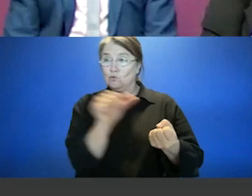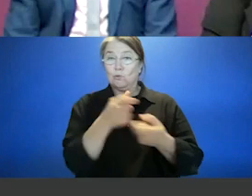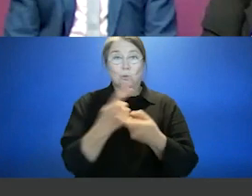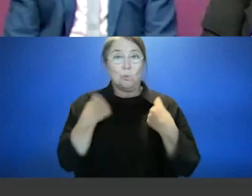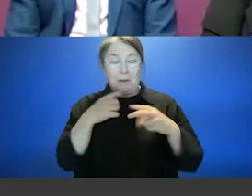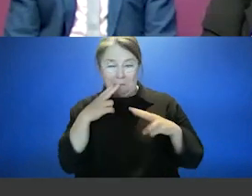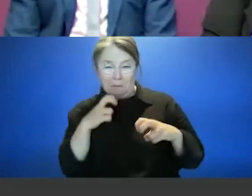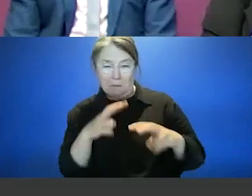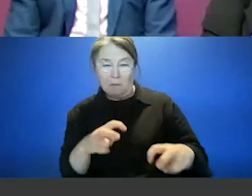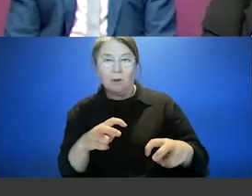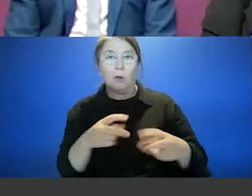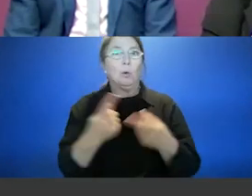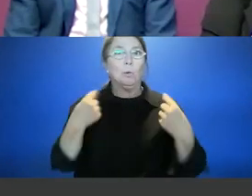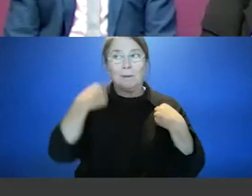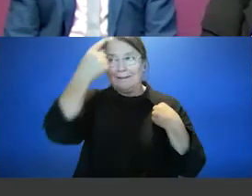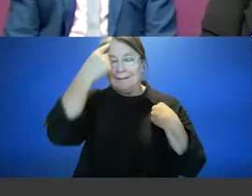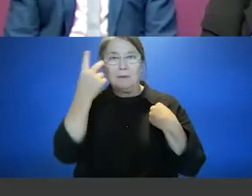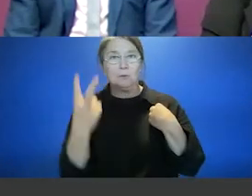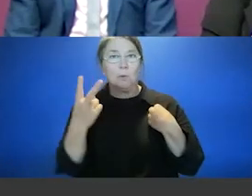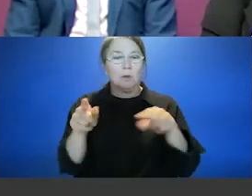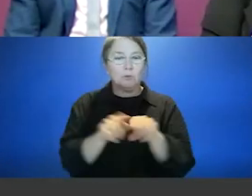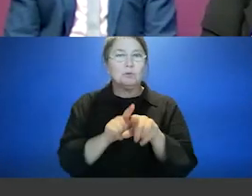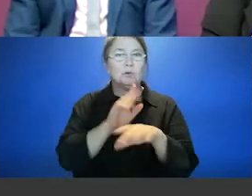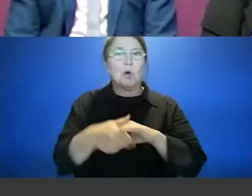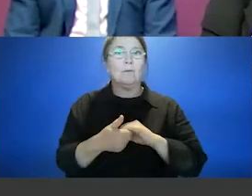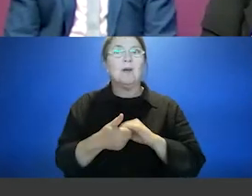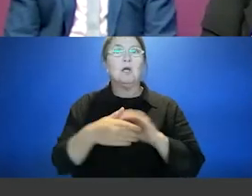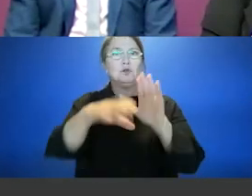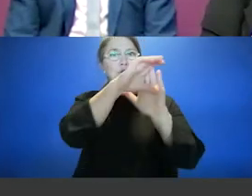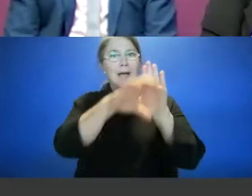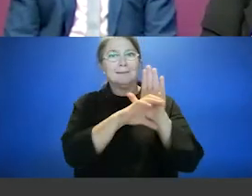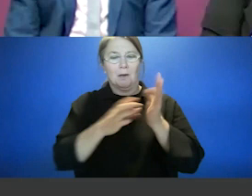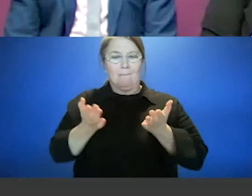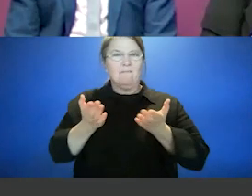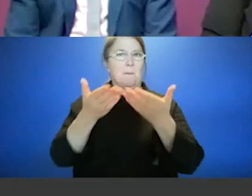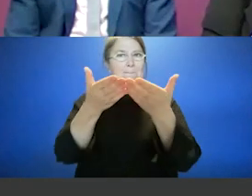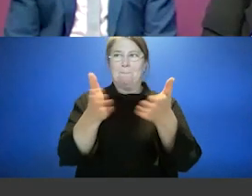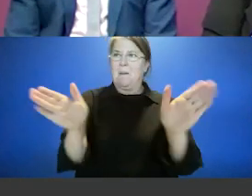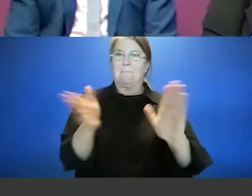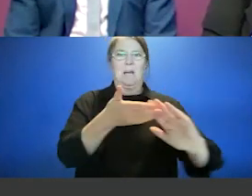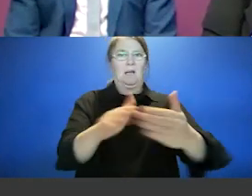well as the Public Interest Disclosures Act. And in assessing those